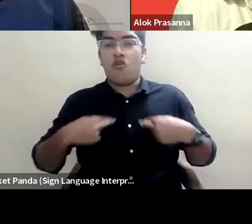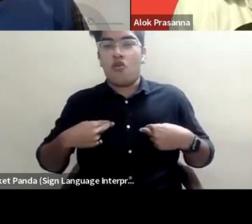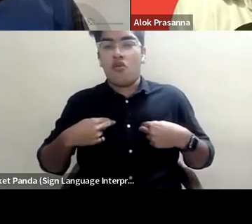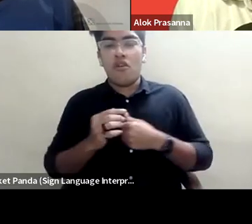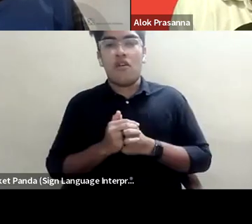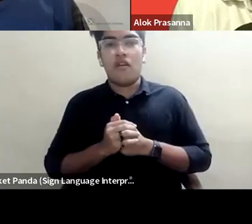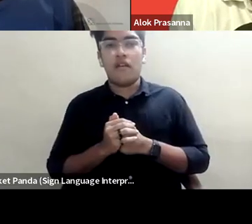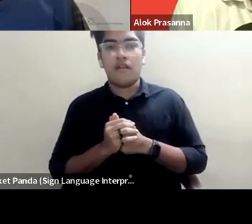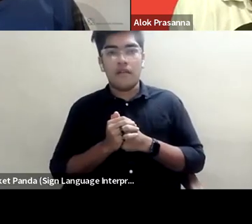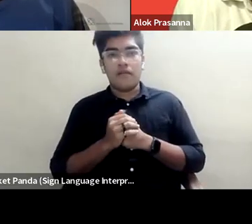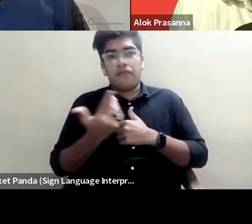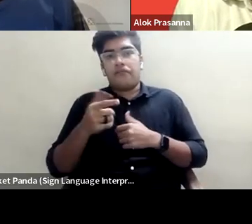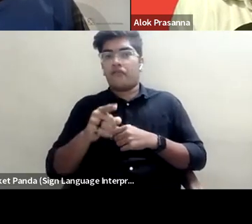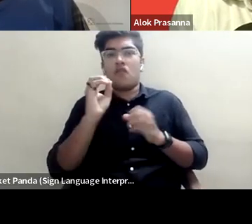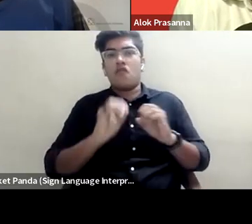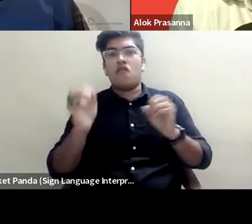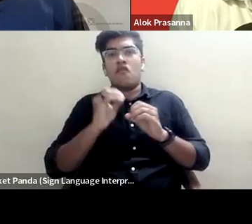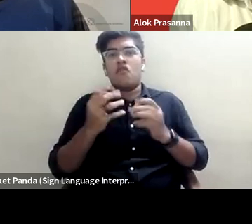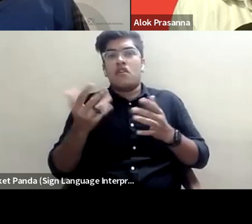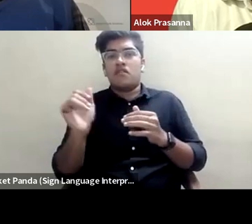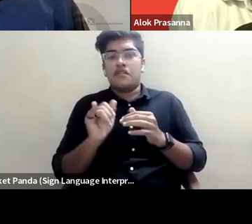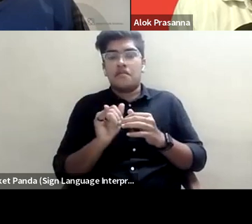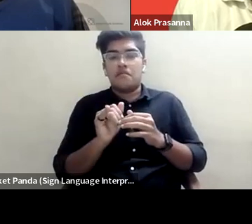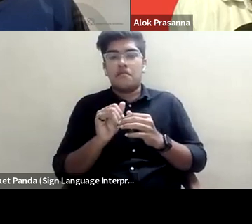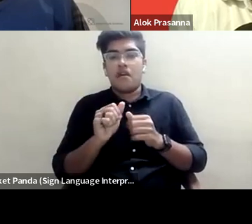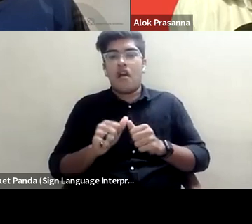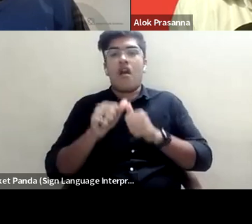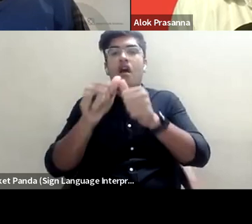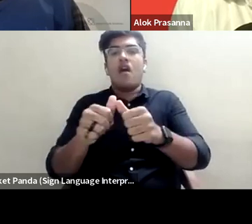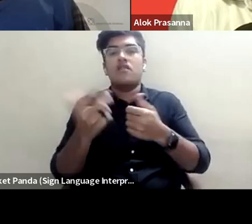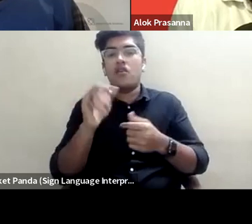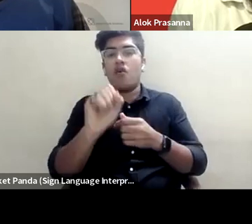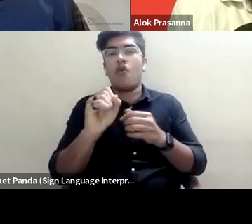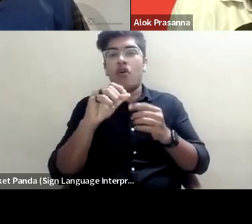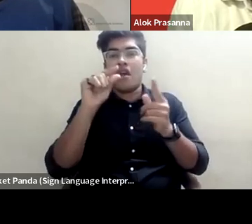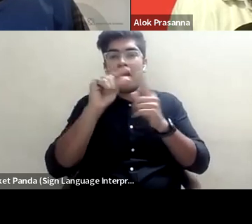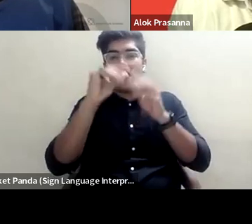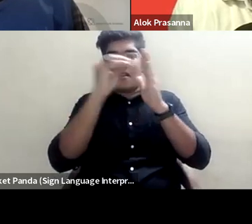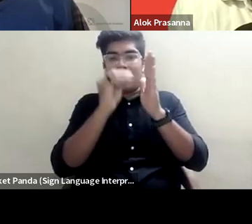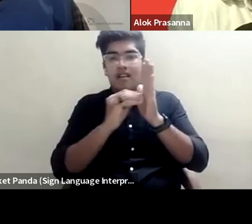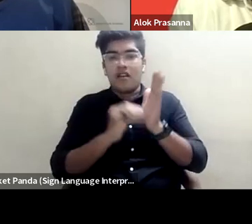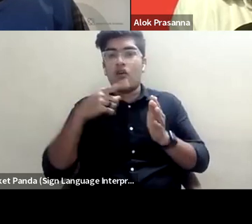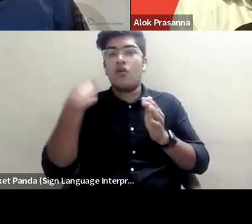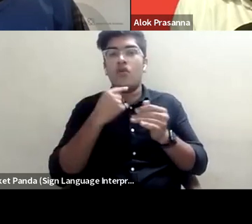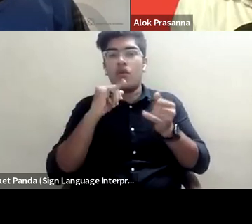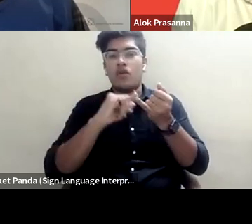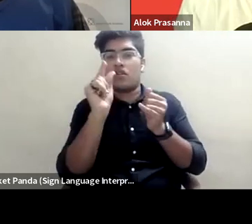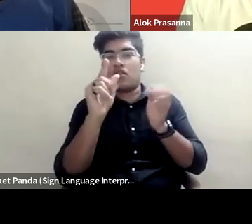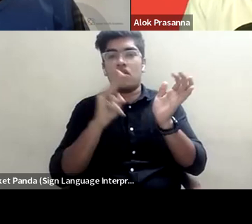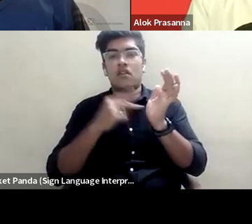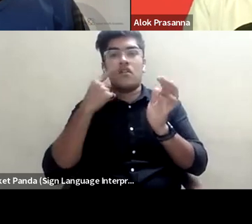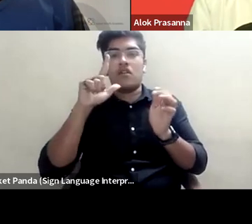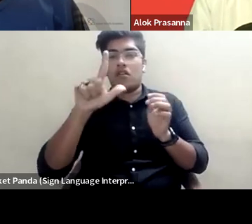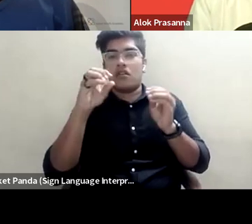And they were not even able to home in on the principles laid down by Sunil Batra, the constitutional